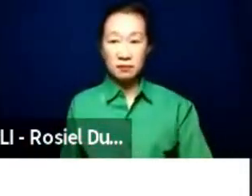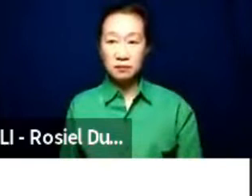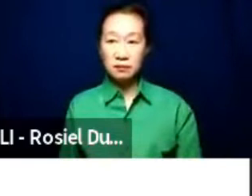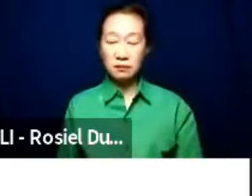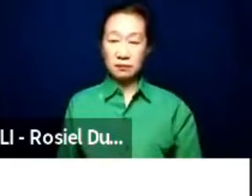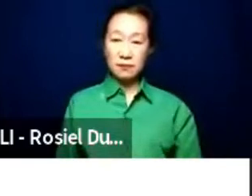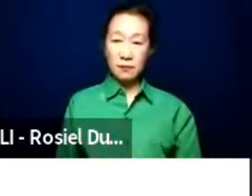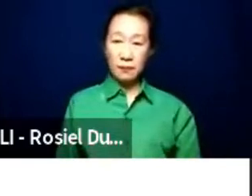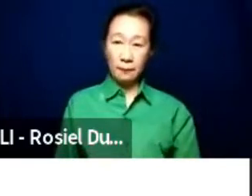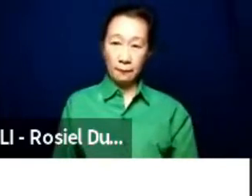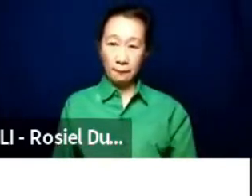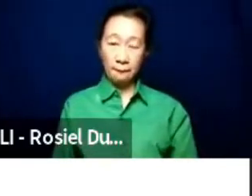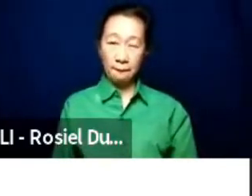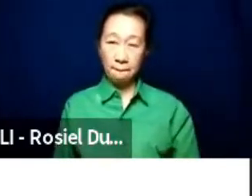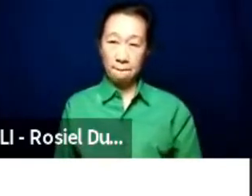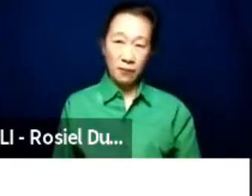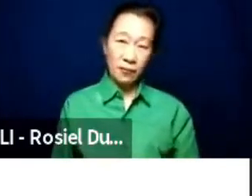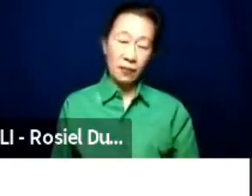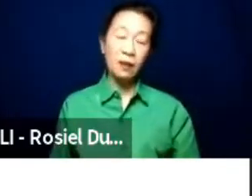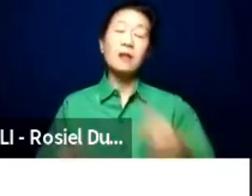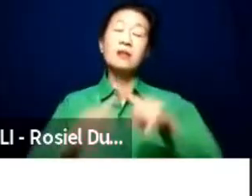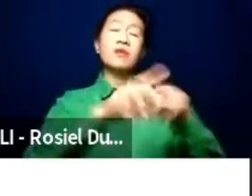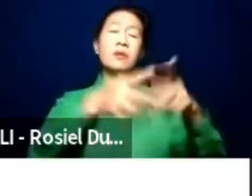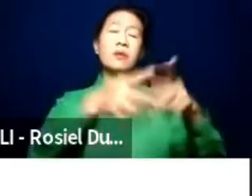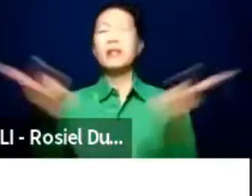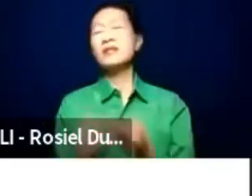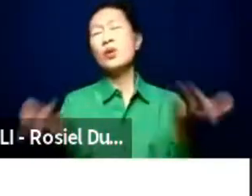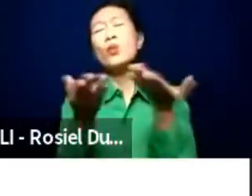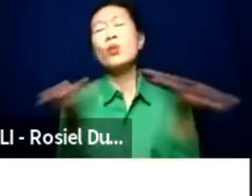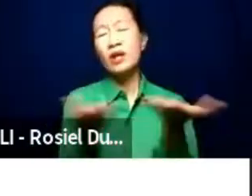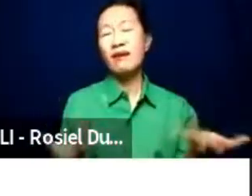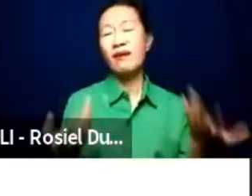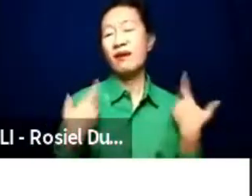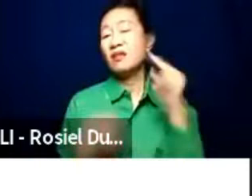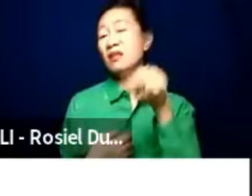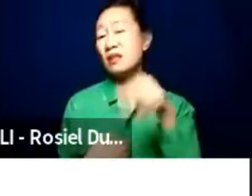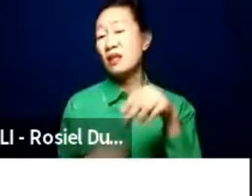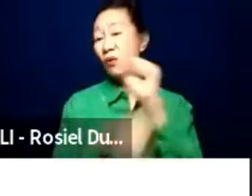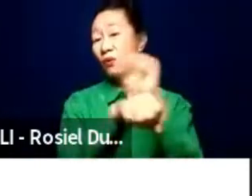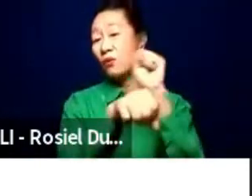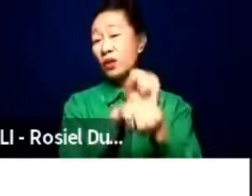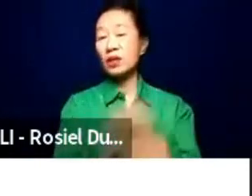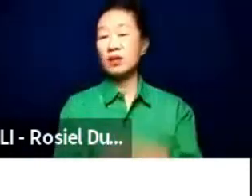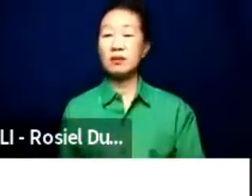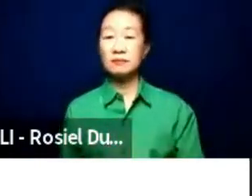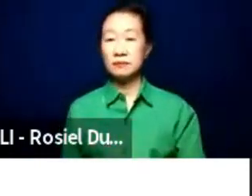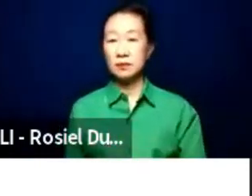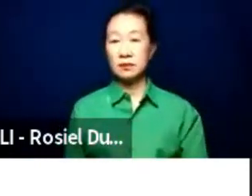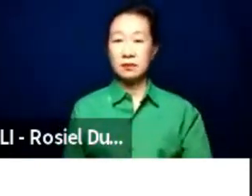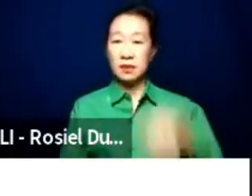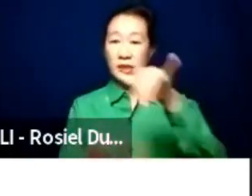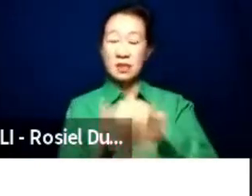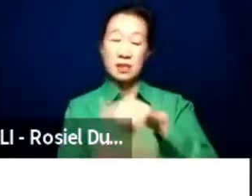what you call this, iba't ibang, yun na, so kung saan may job order, no, iba't ibang setting. So that's